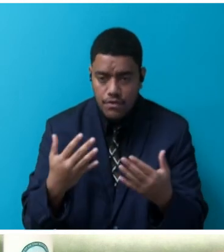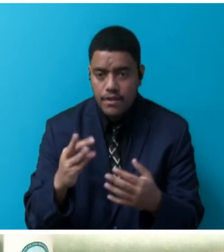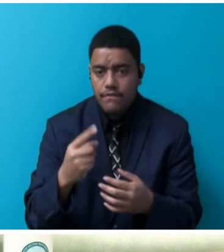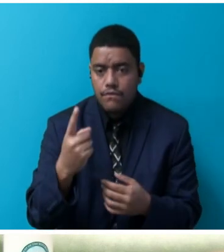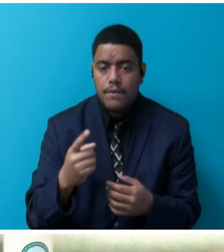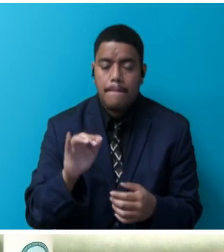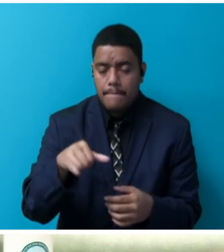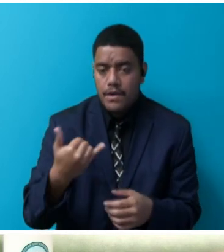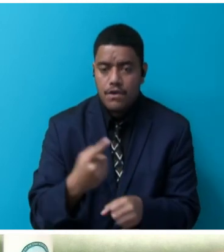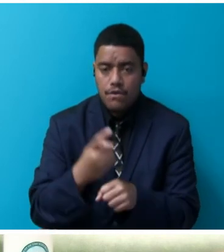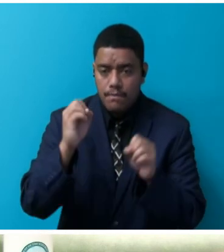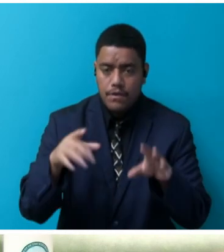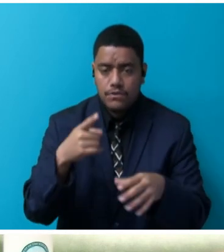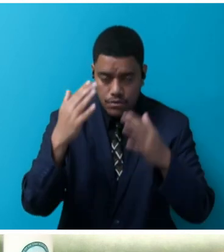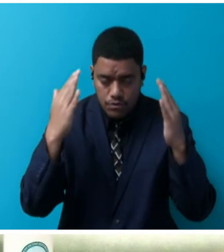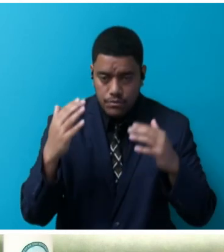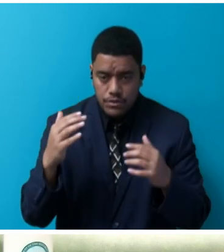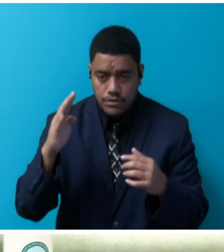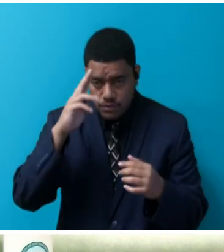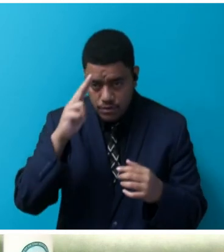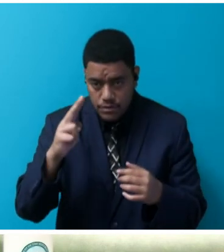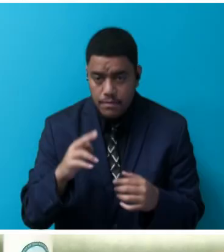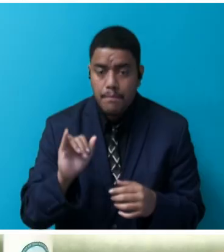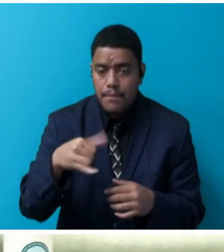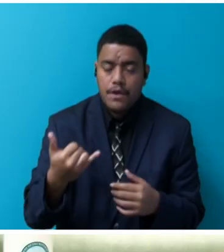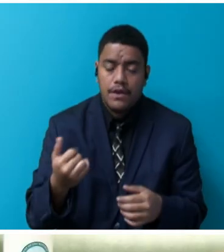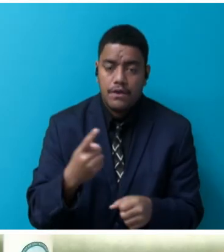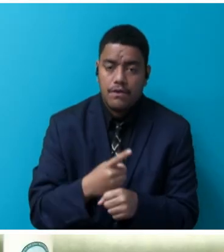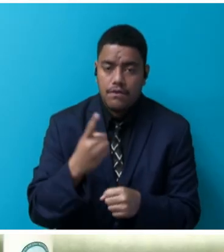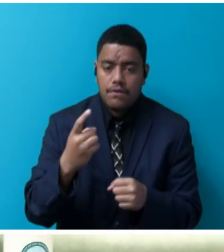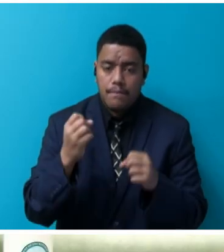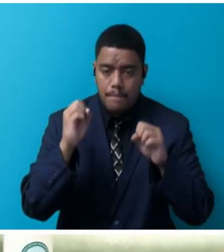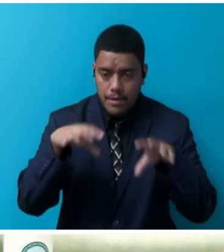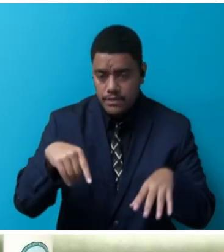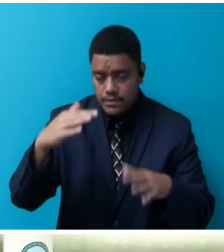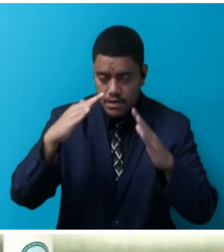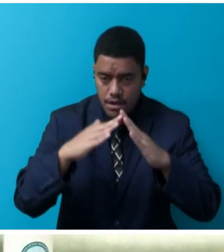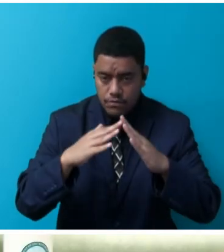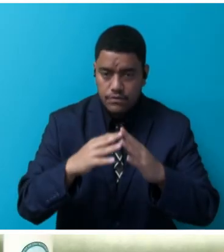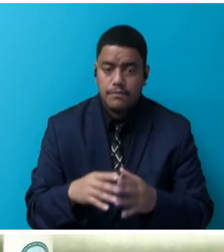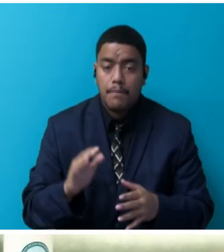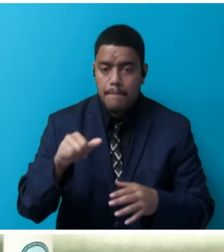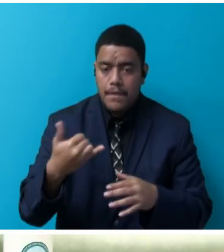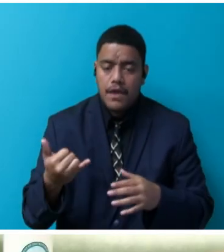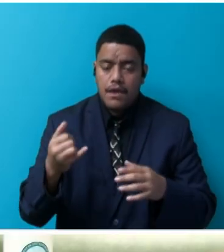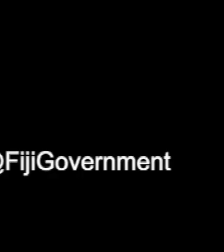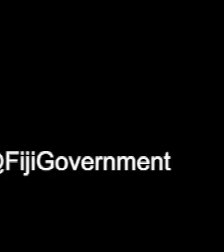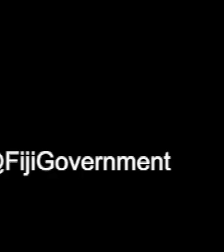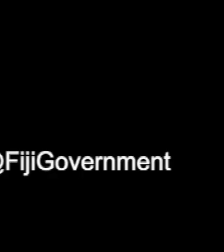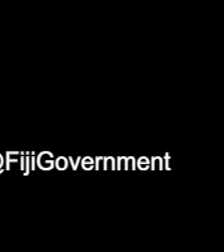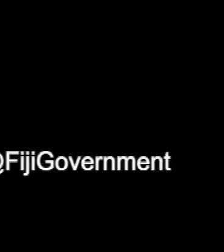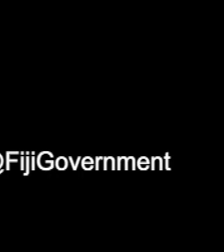May God bless you, Honorable Speaker, sir. May God bless this august House, and may God bless the Republic of Fiji.